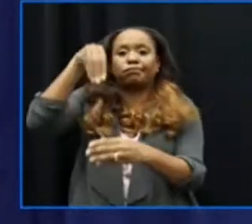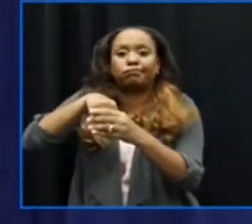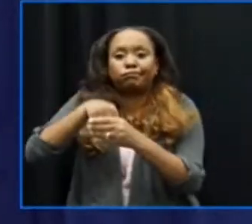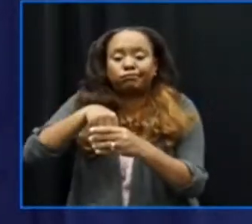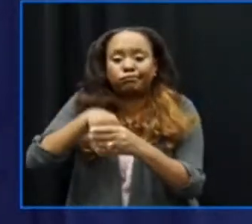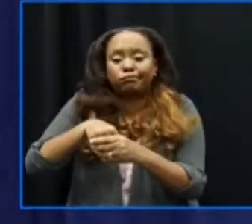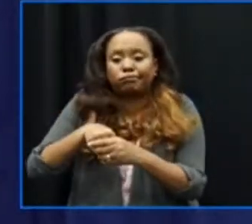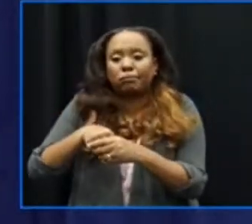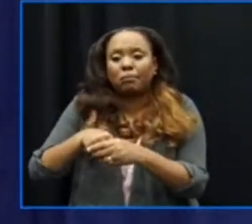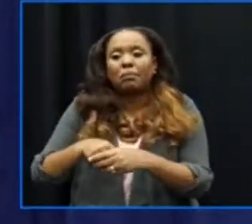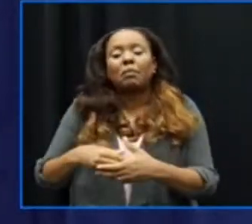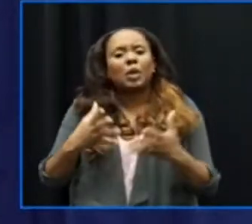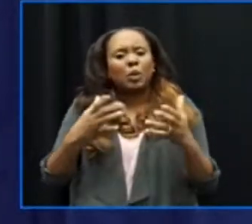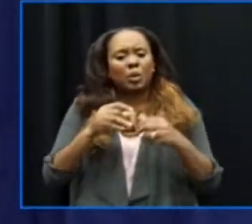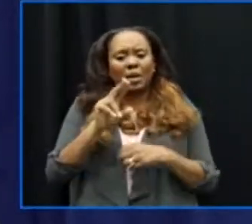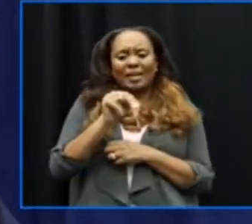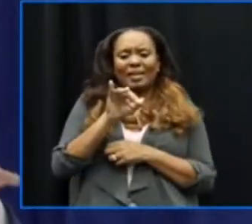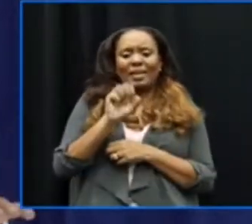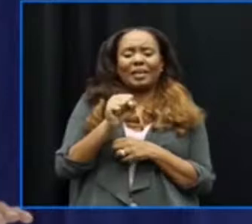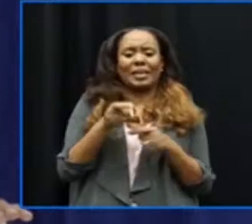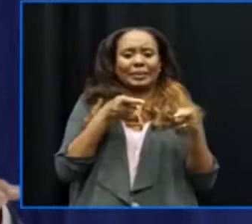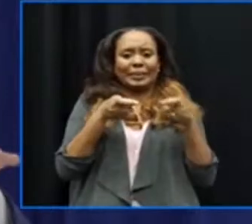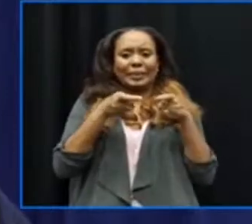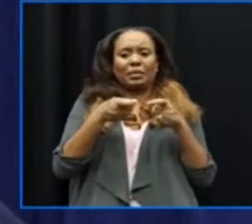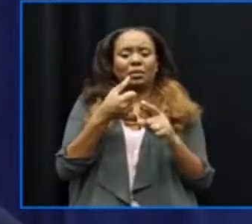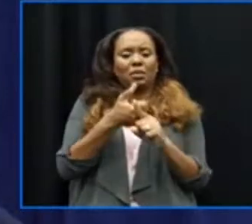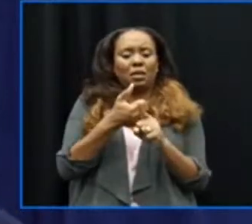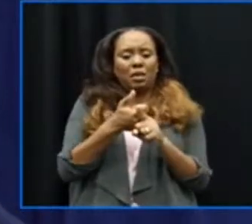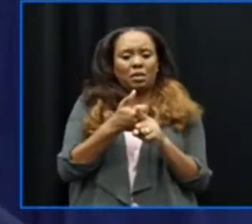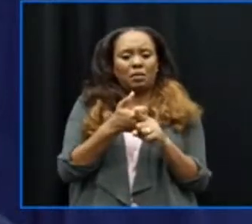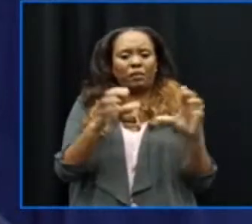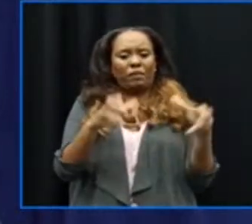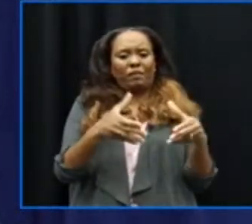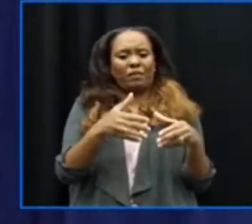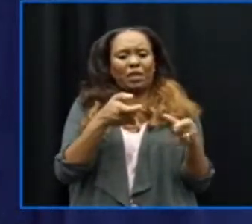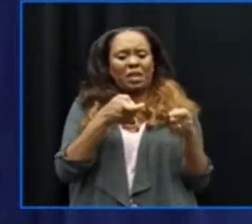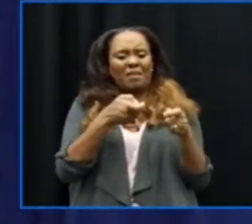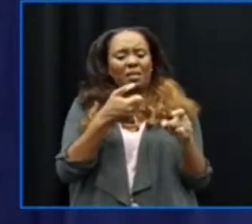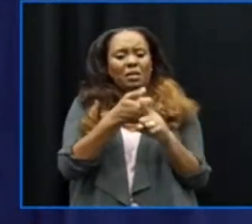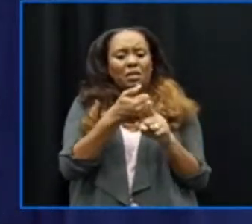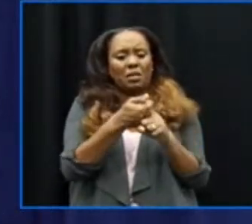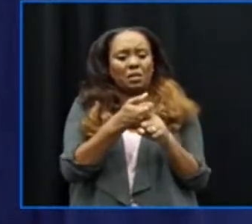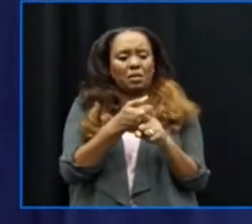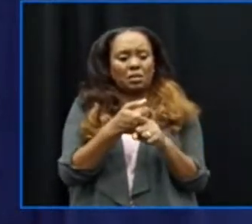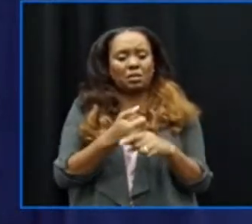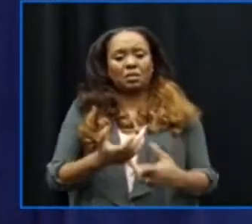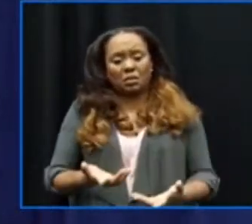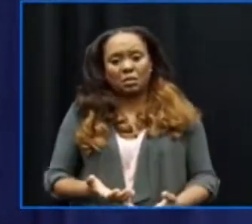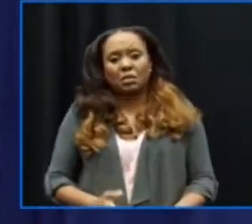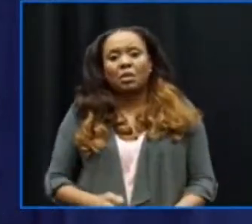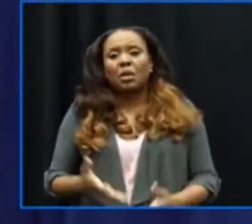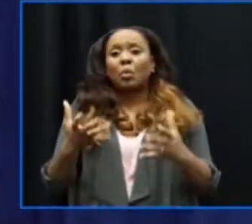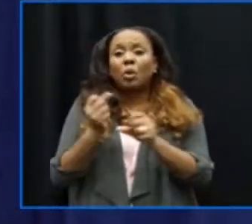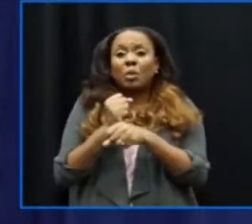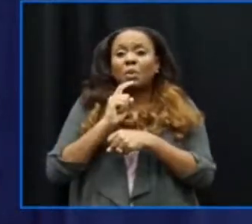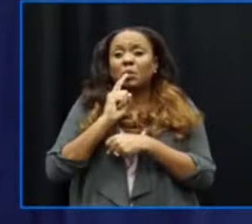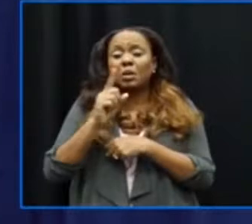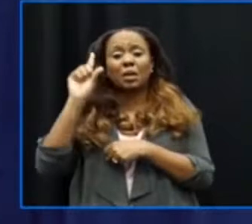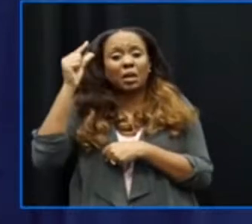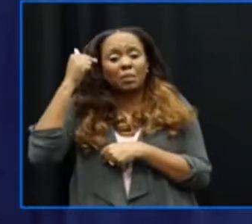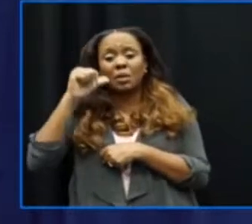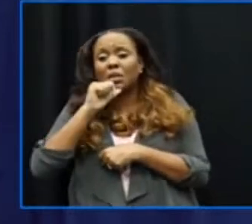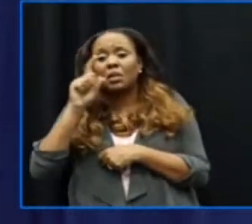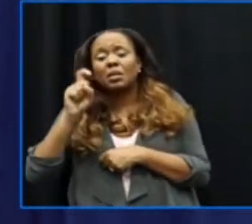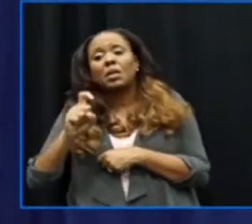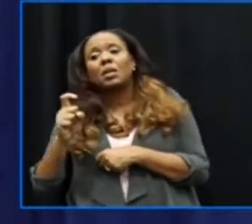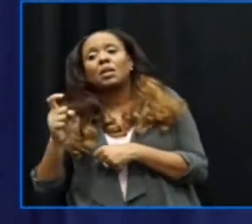be self-sufficient because it's been designed and tweaked well along the way to ensure that government does not have to